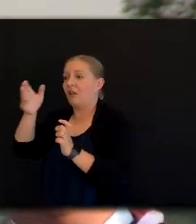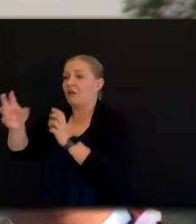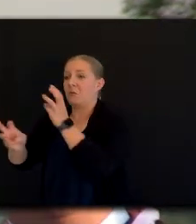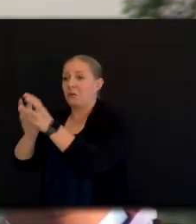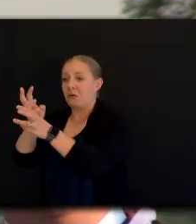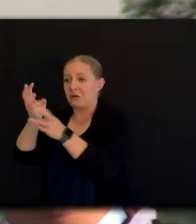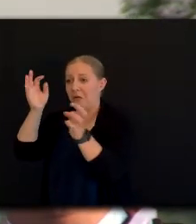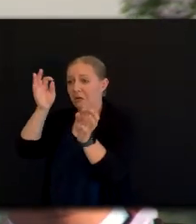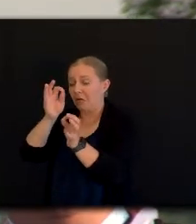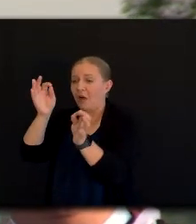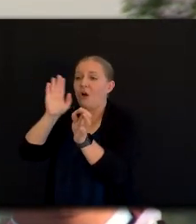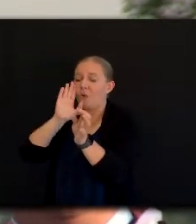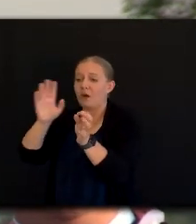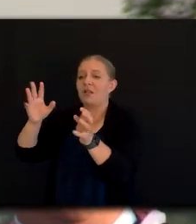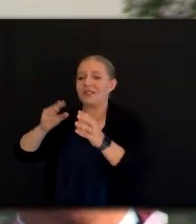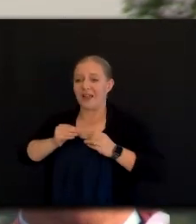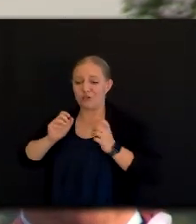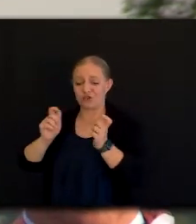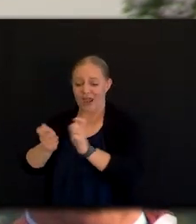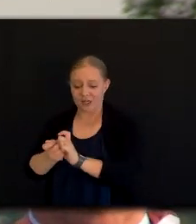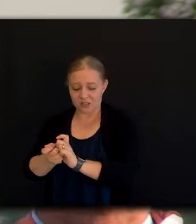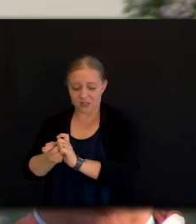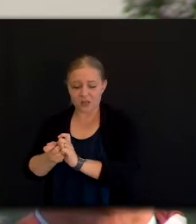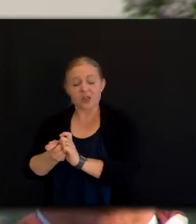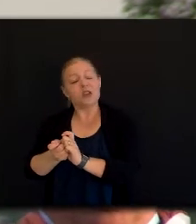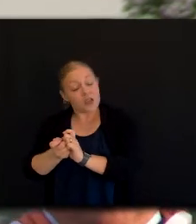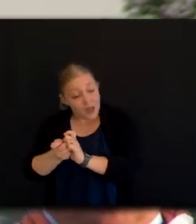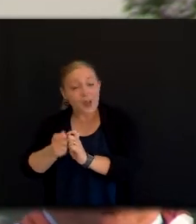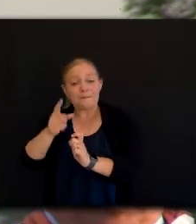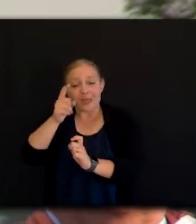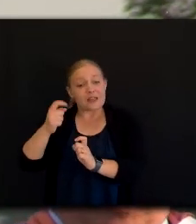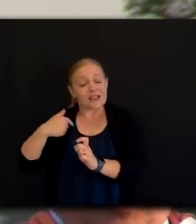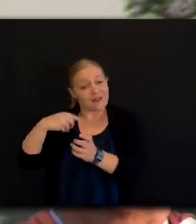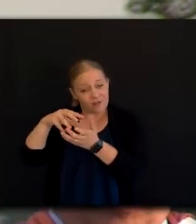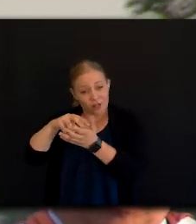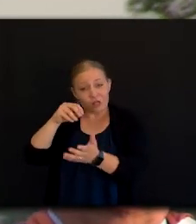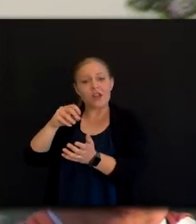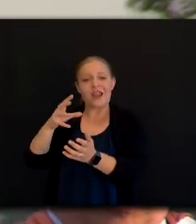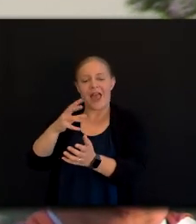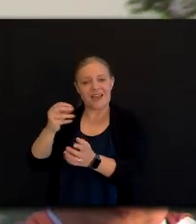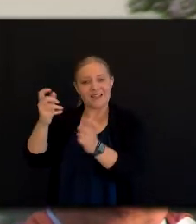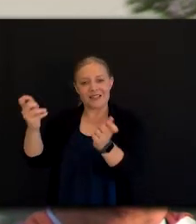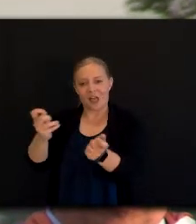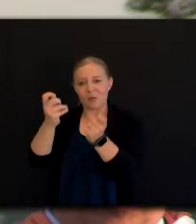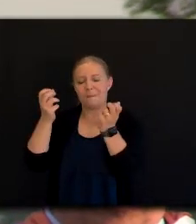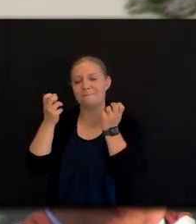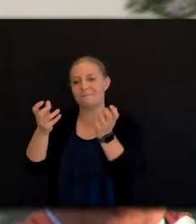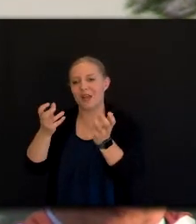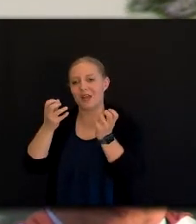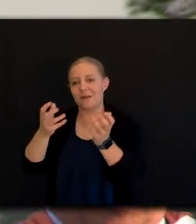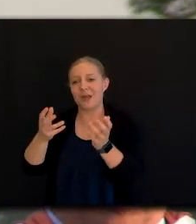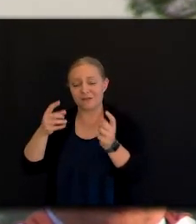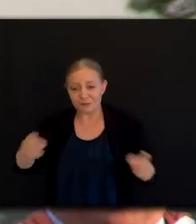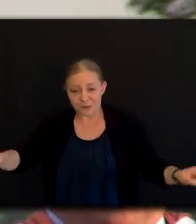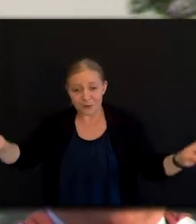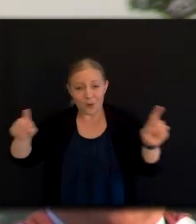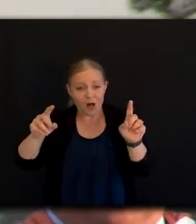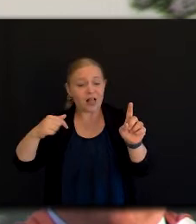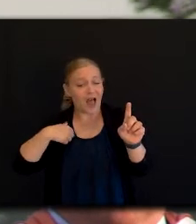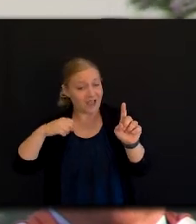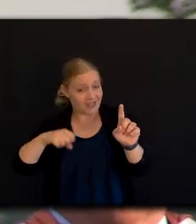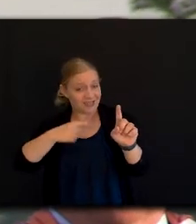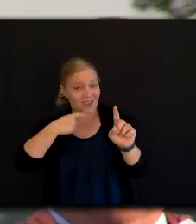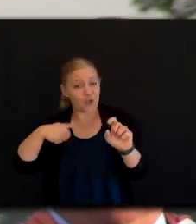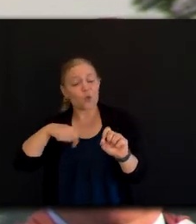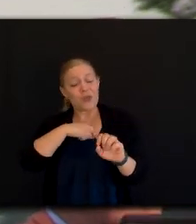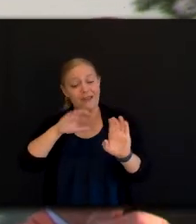we must embrace change. And yet, it is because I have learned and celebrated with so many in this crowd that I can say that